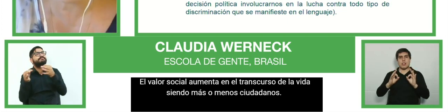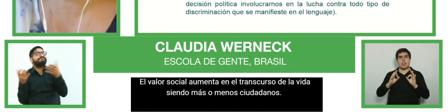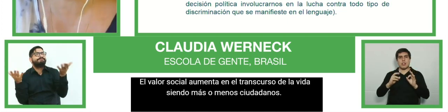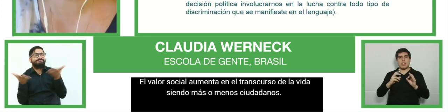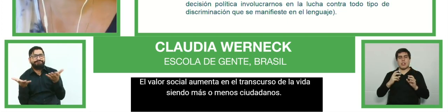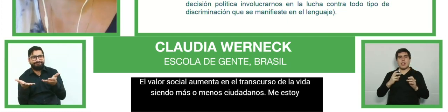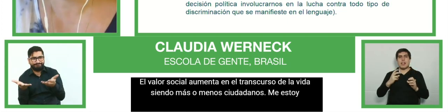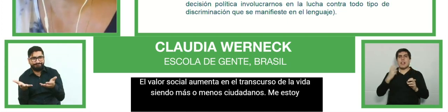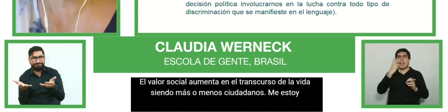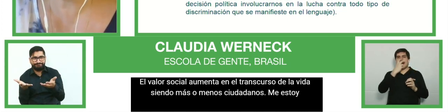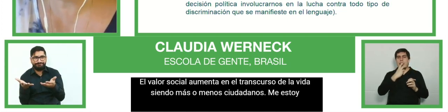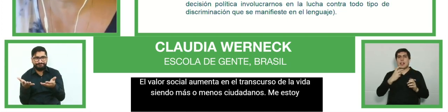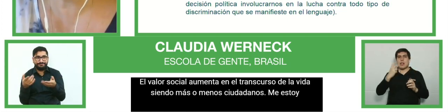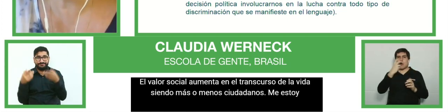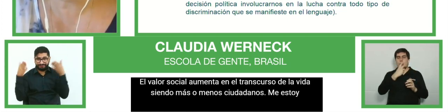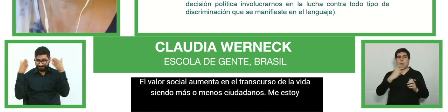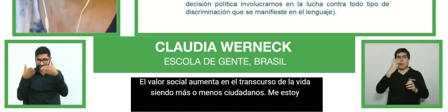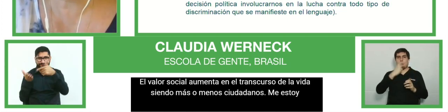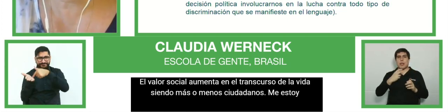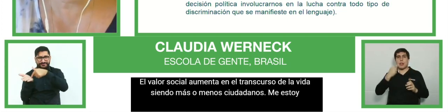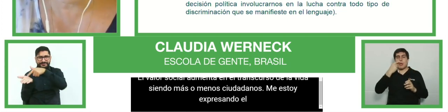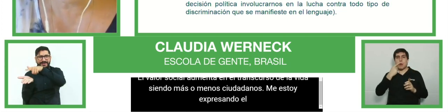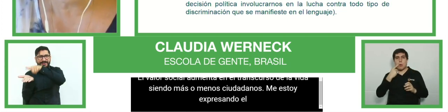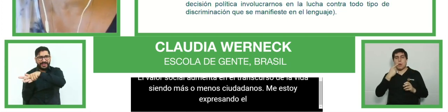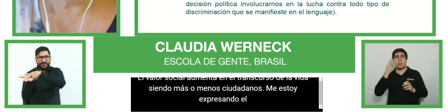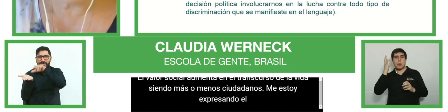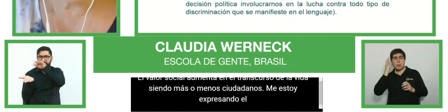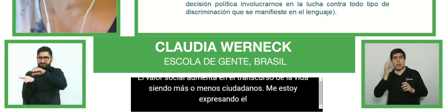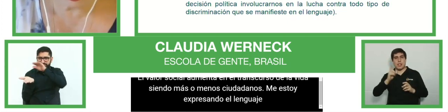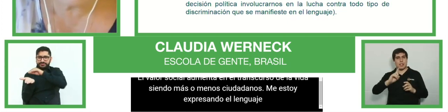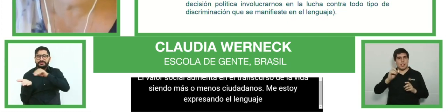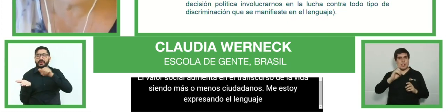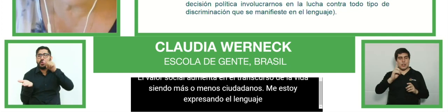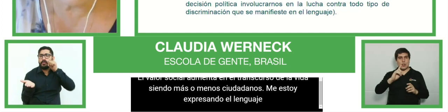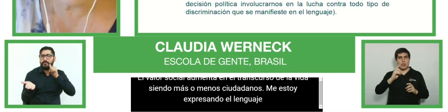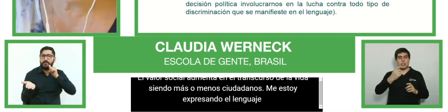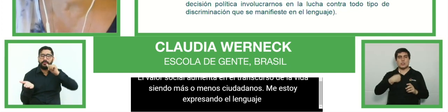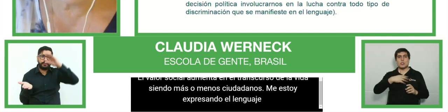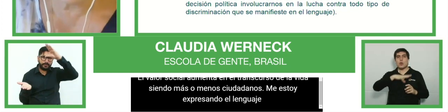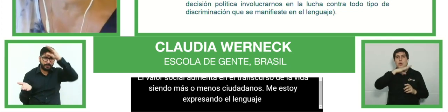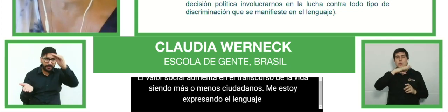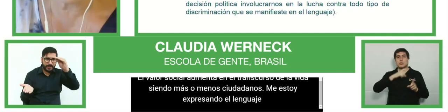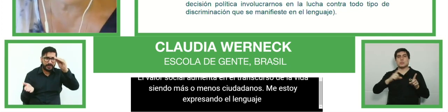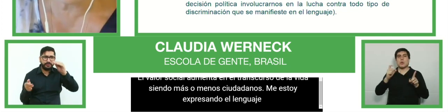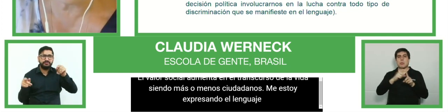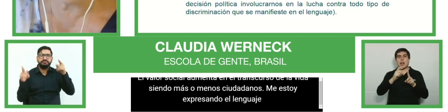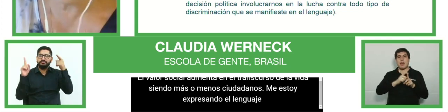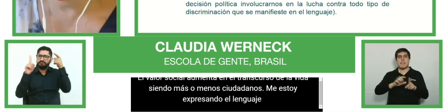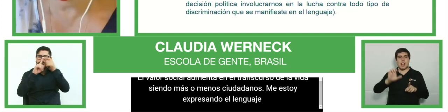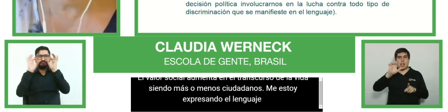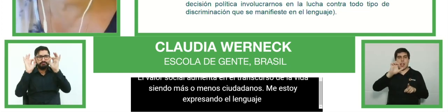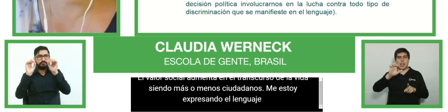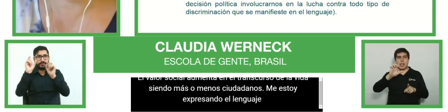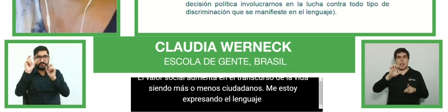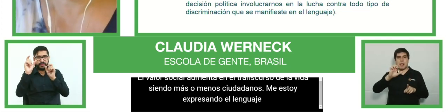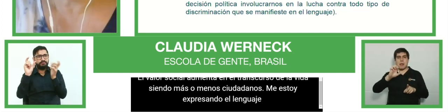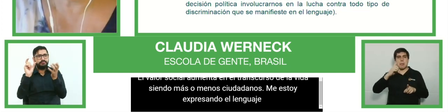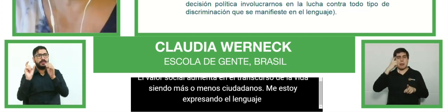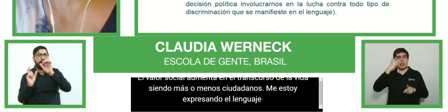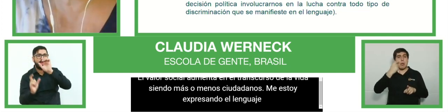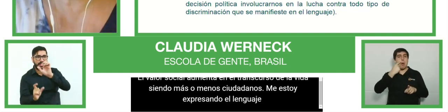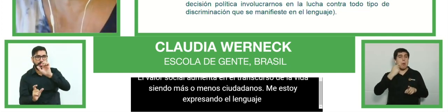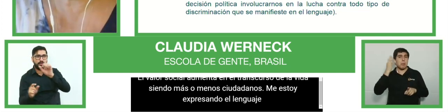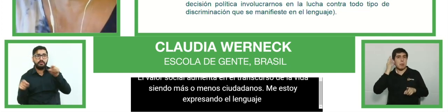using letter E so as not to designate women or men. And that is a transition, a